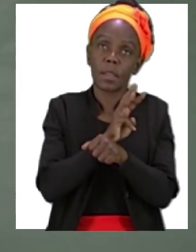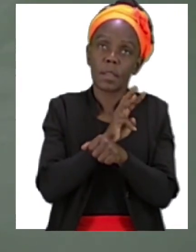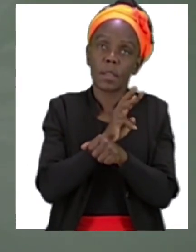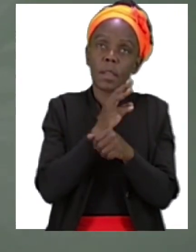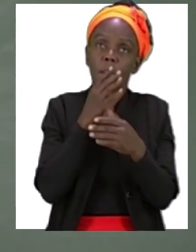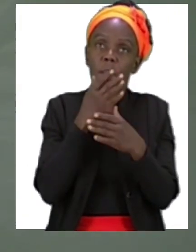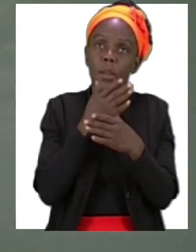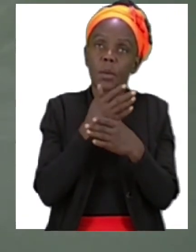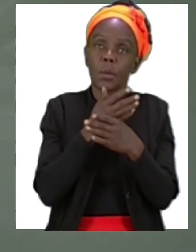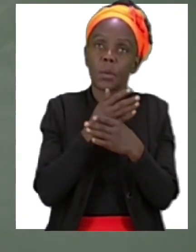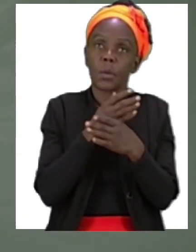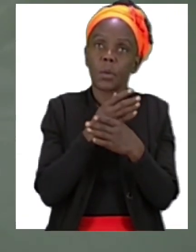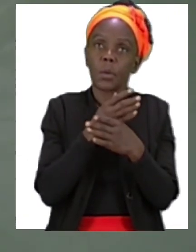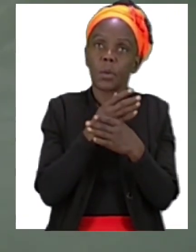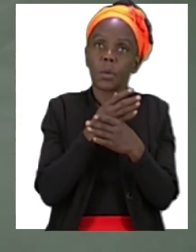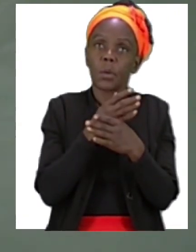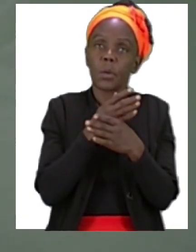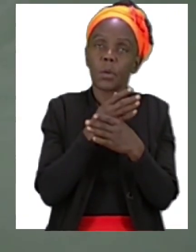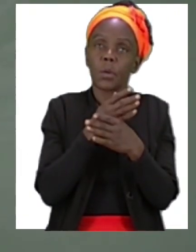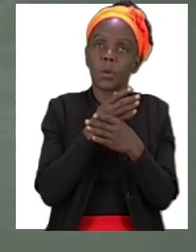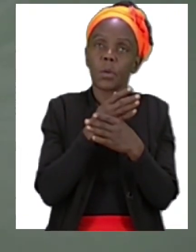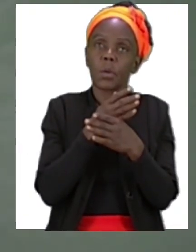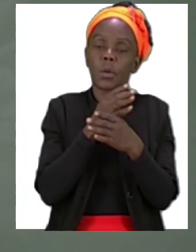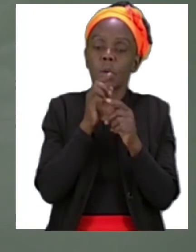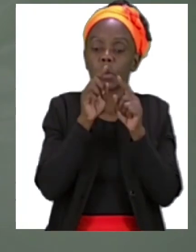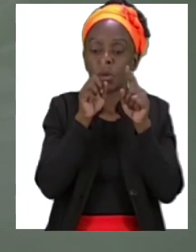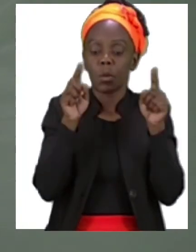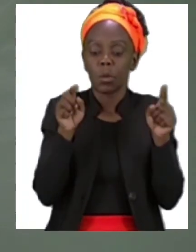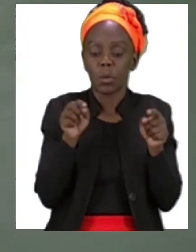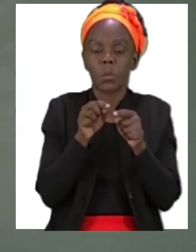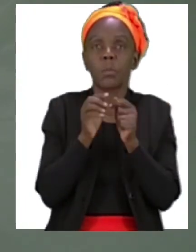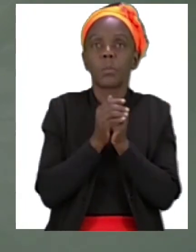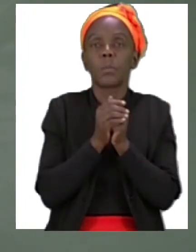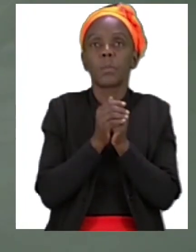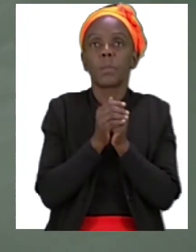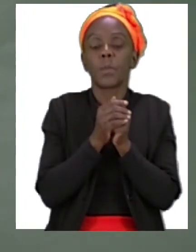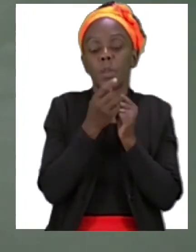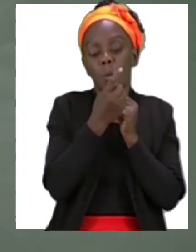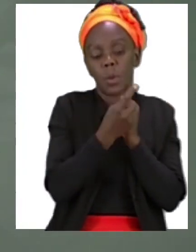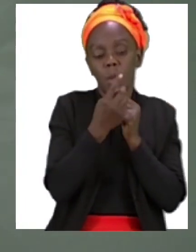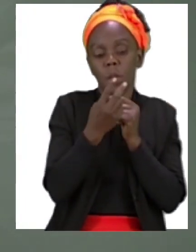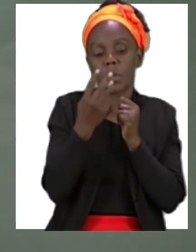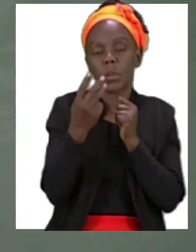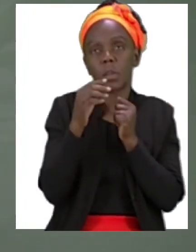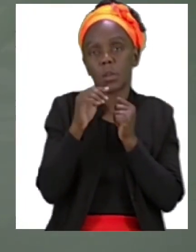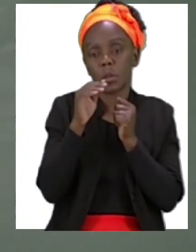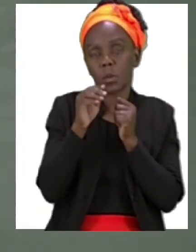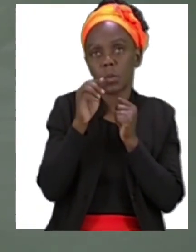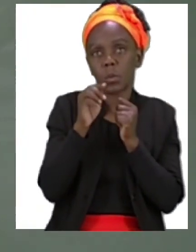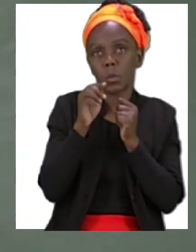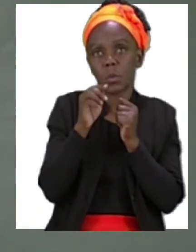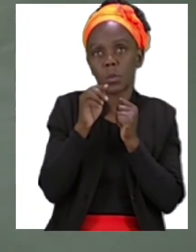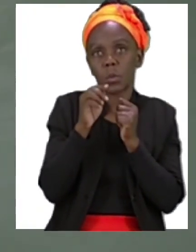means we are going to be counting going up in tens. If we start counting, then we will start from